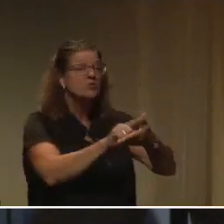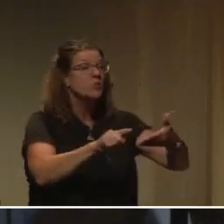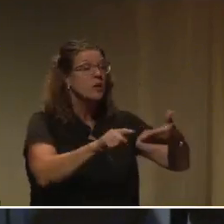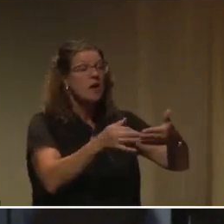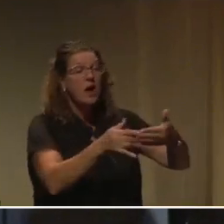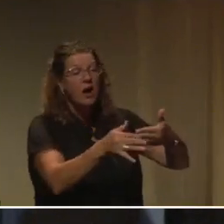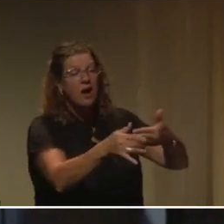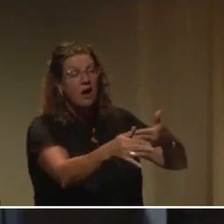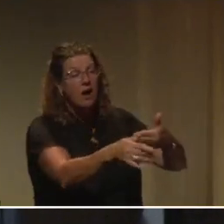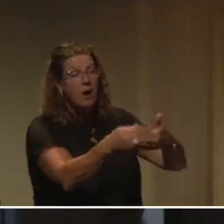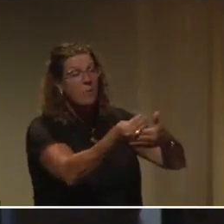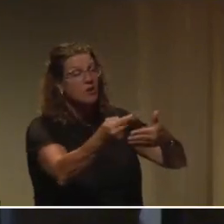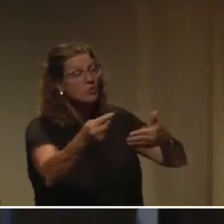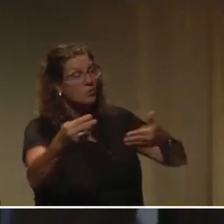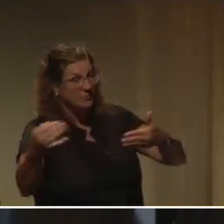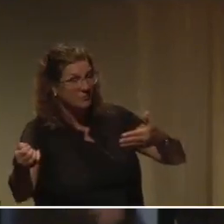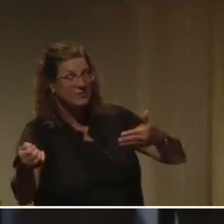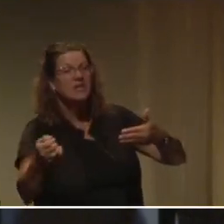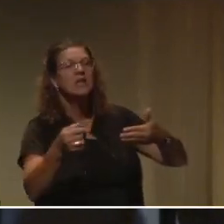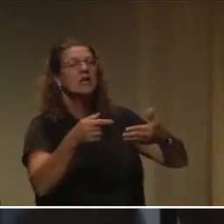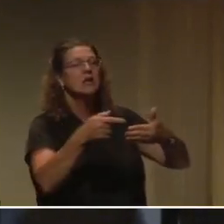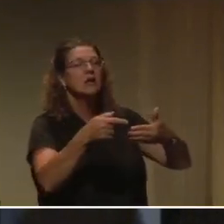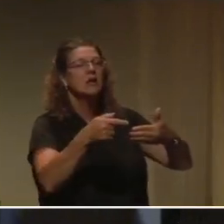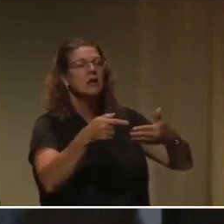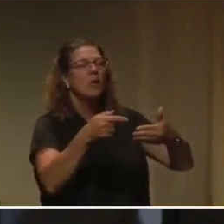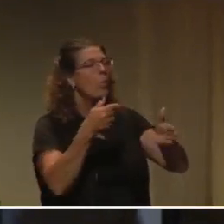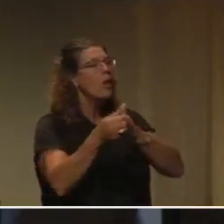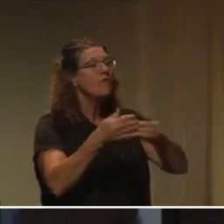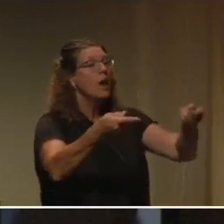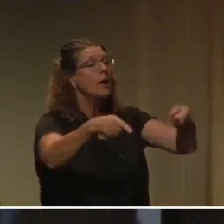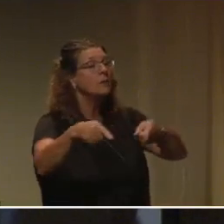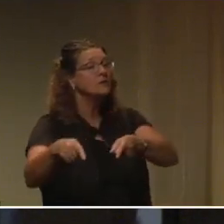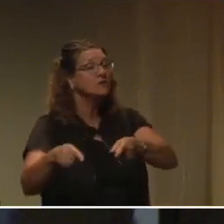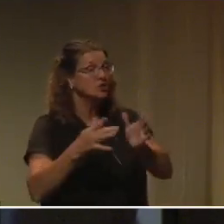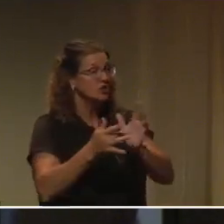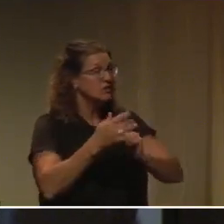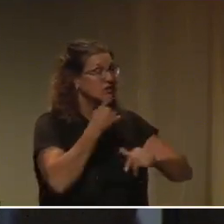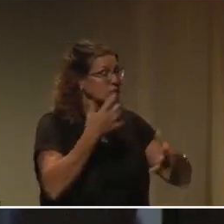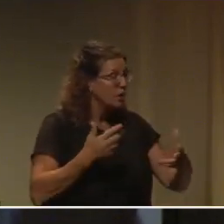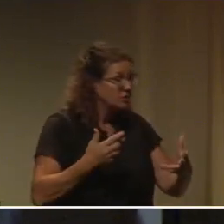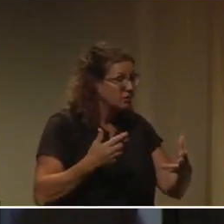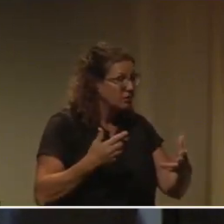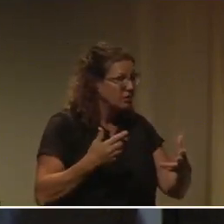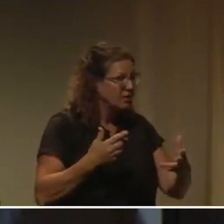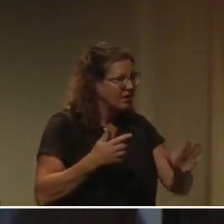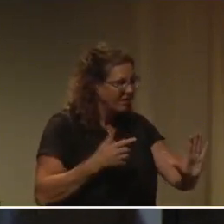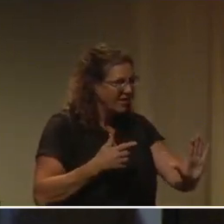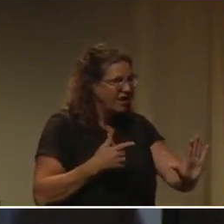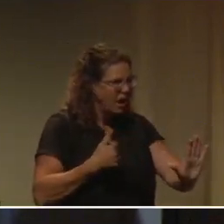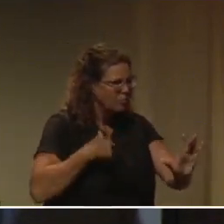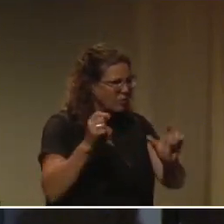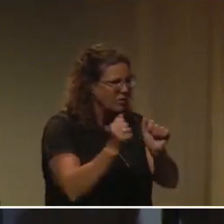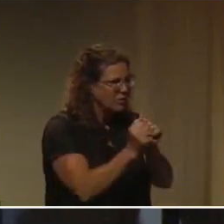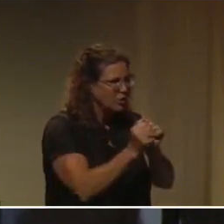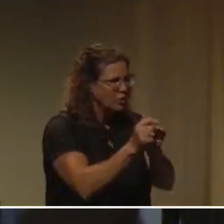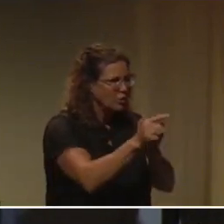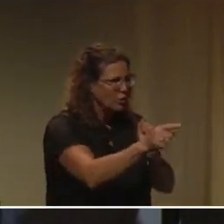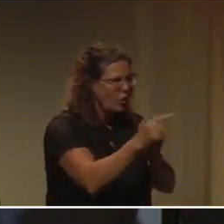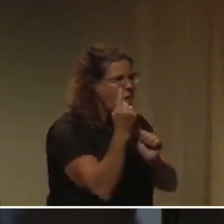you, lo, I am with you always, even unto the end of the